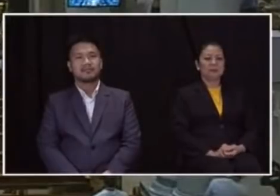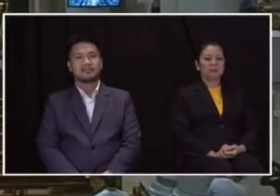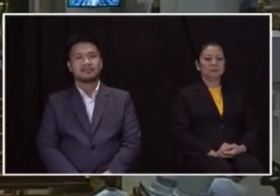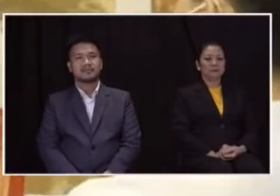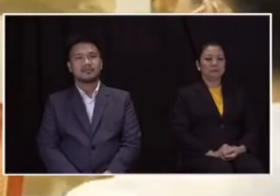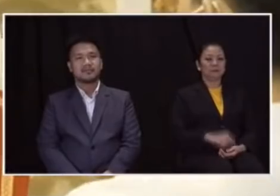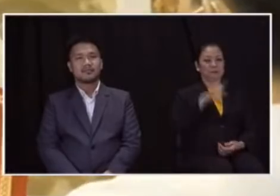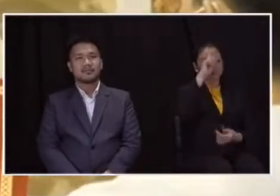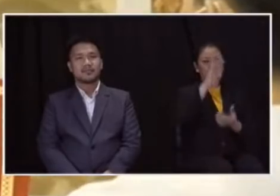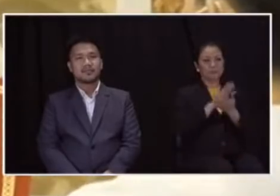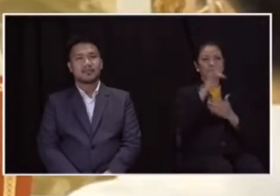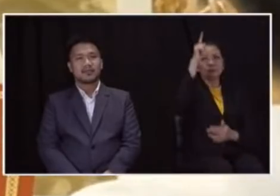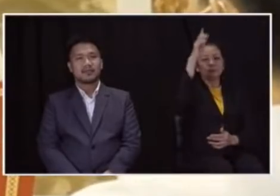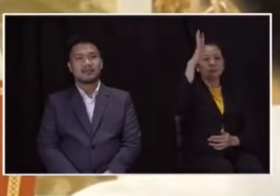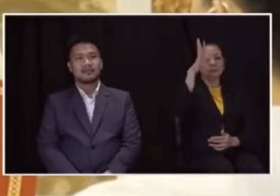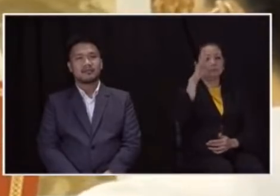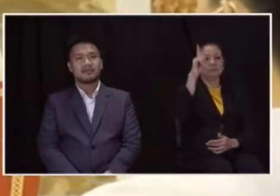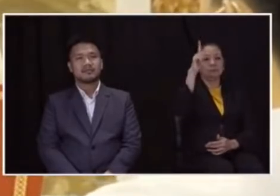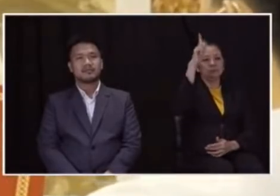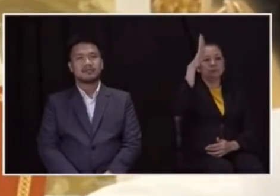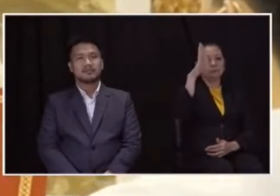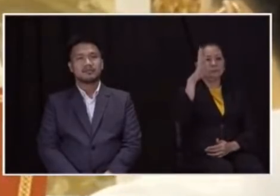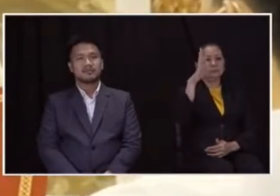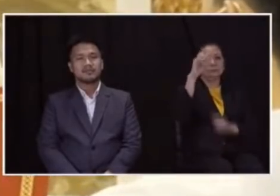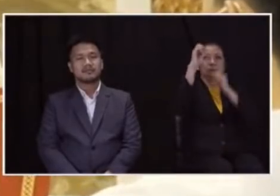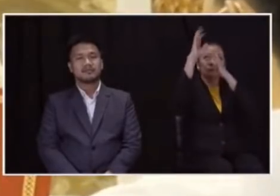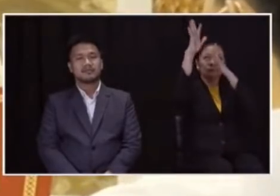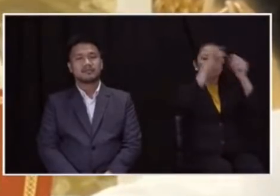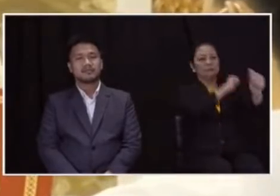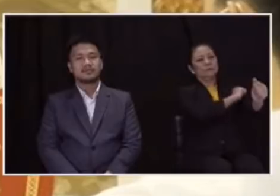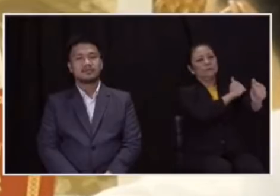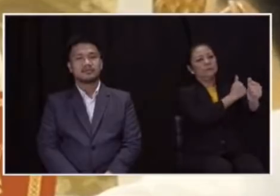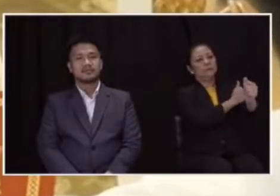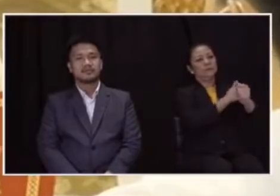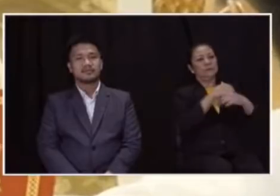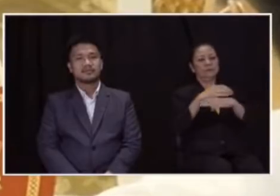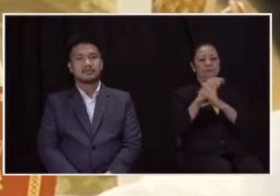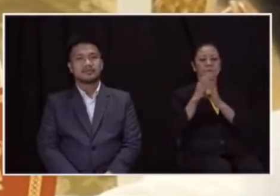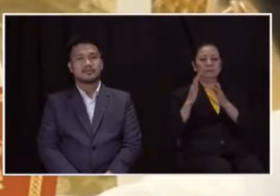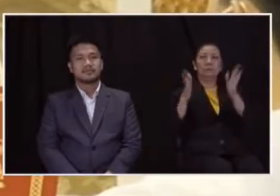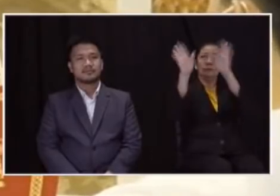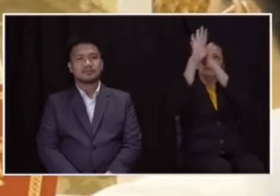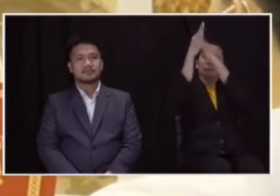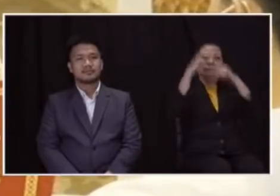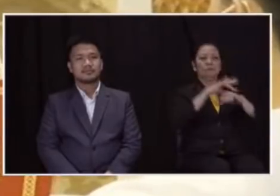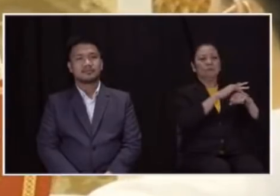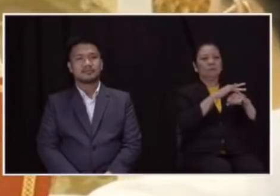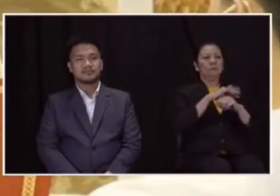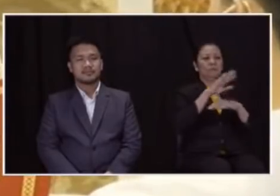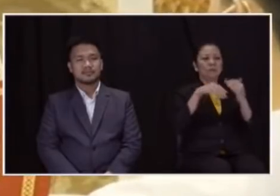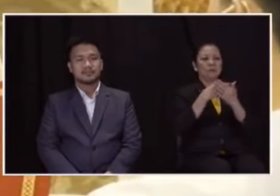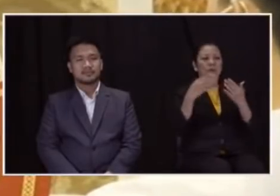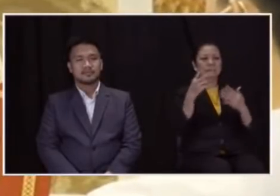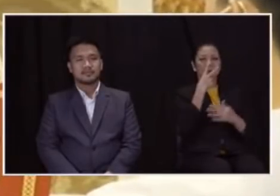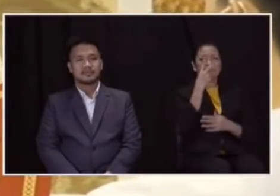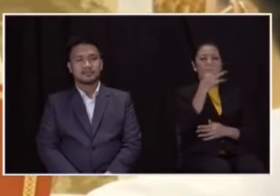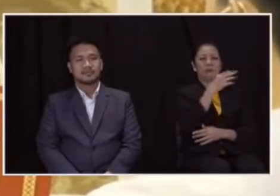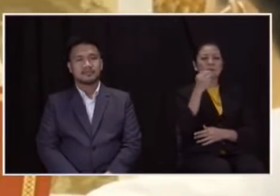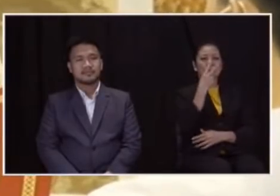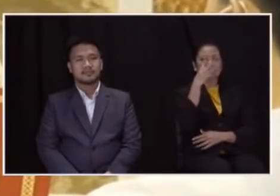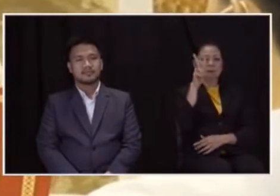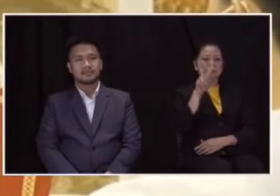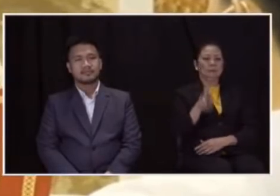I believe in God, in one God, the Father Almighty, maker of heaven and earth, of all things visible